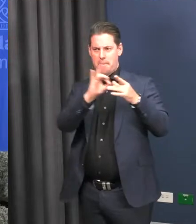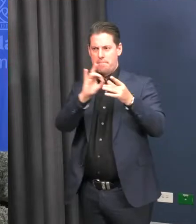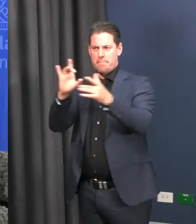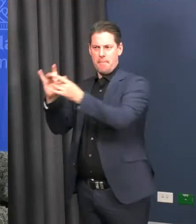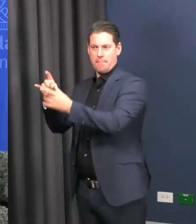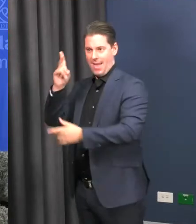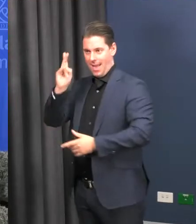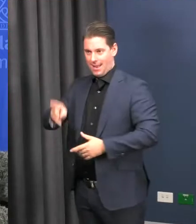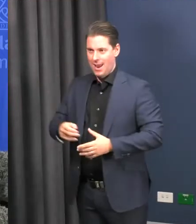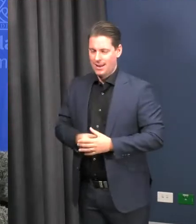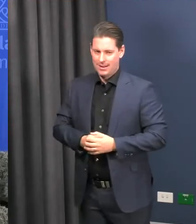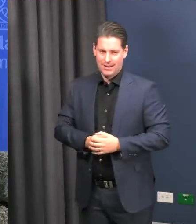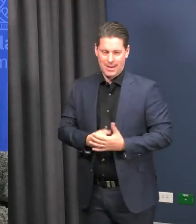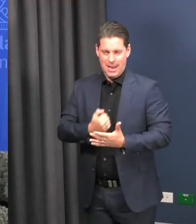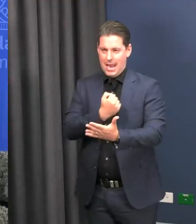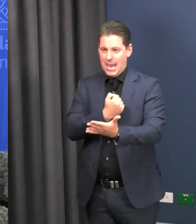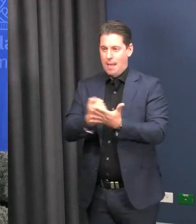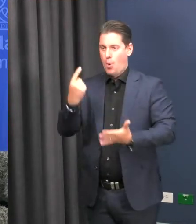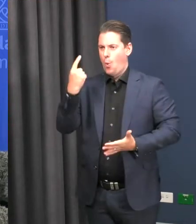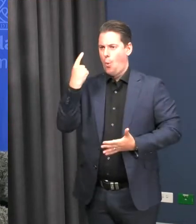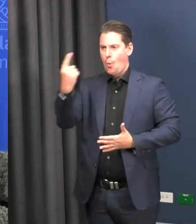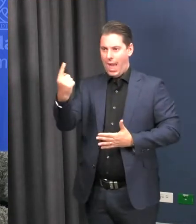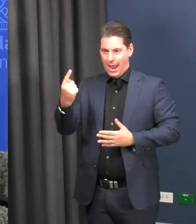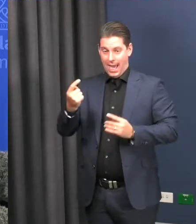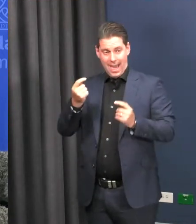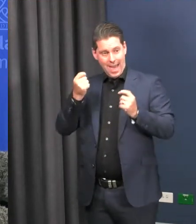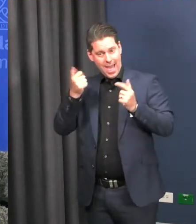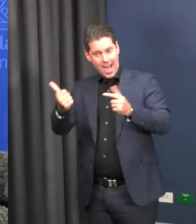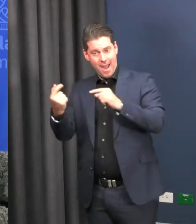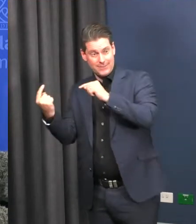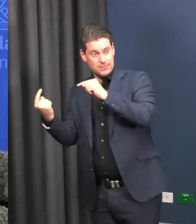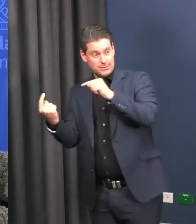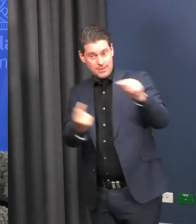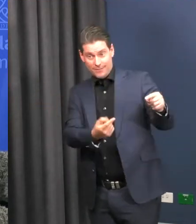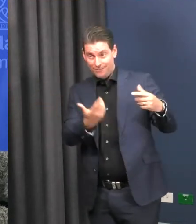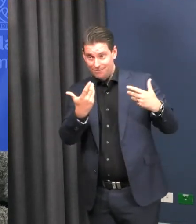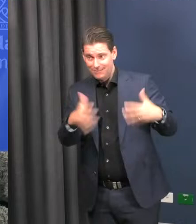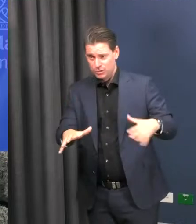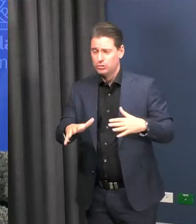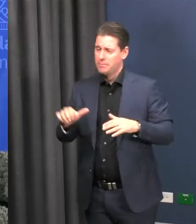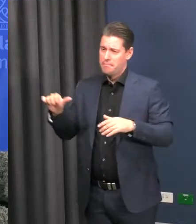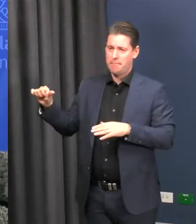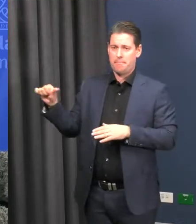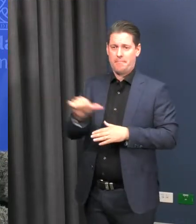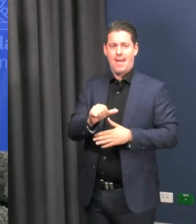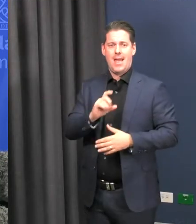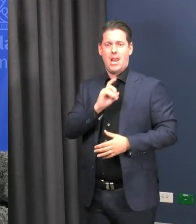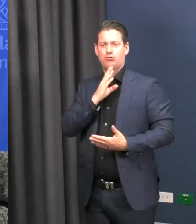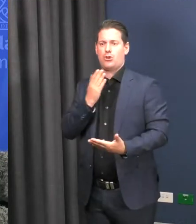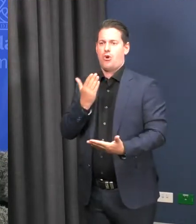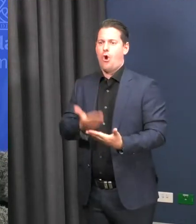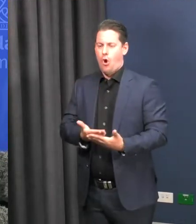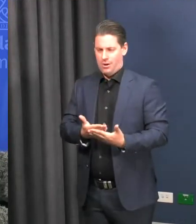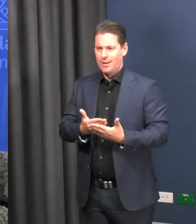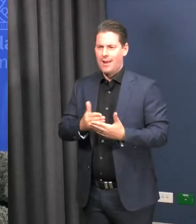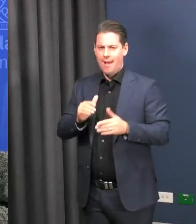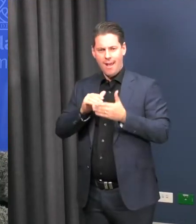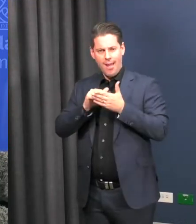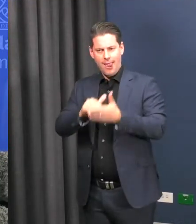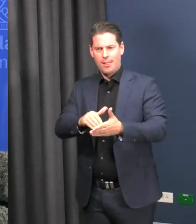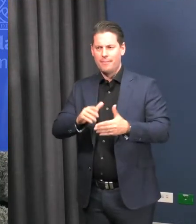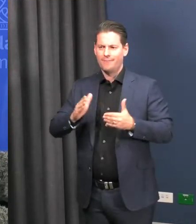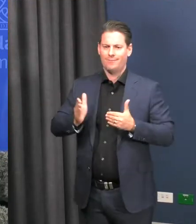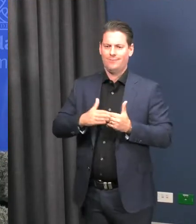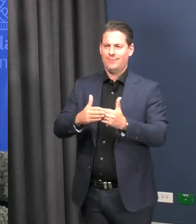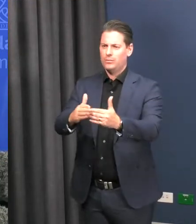is such a huge thing that needs to occur to enable the recovery to move on. So I just want to